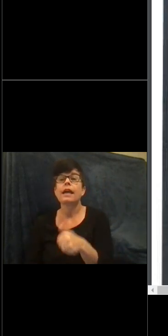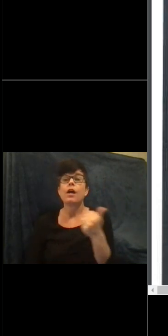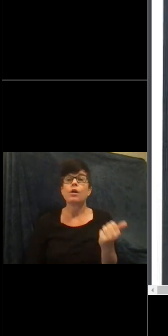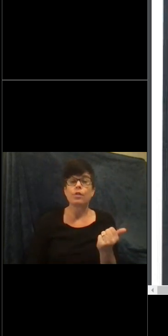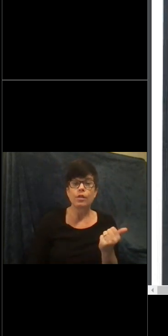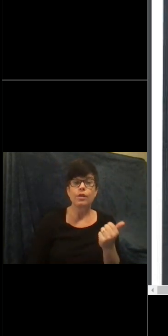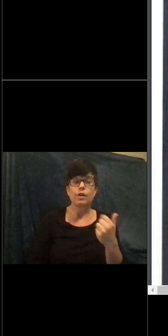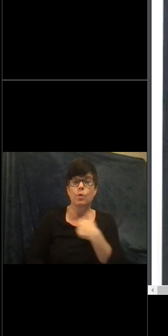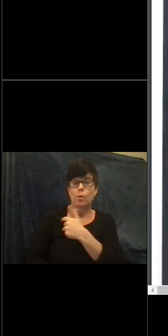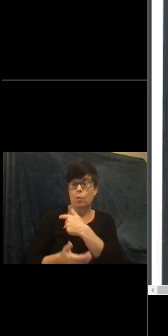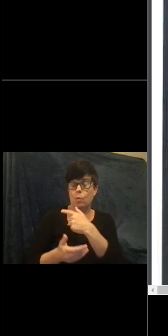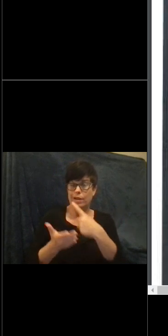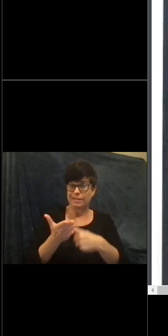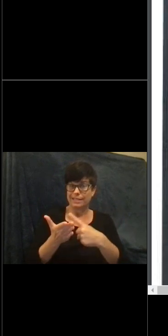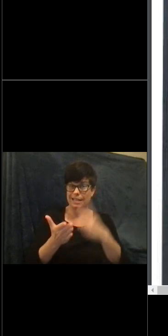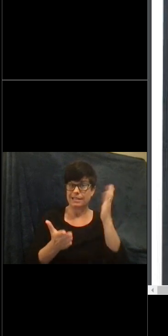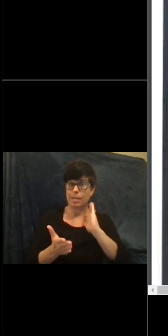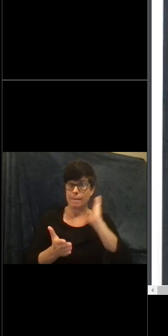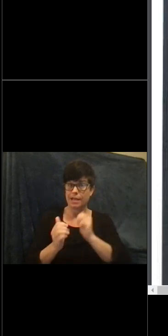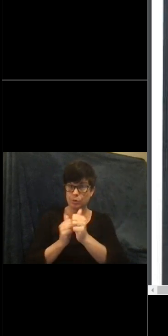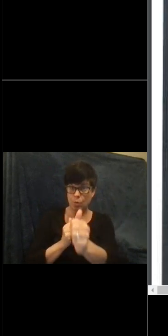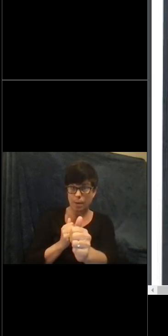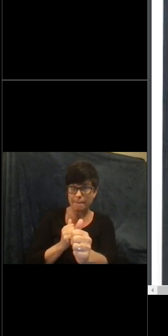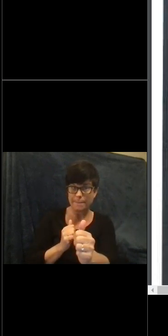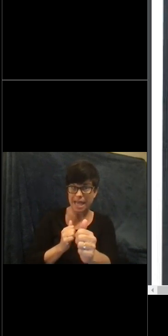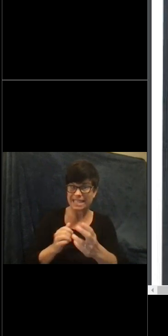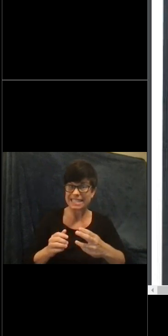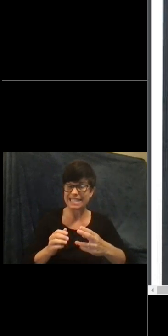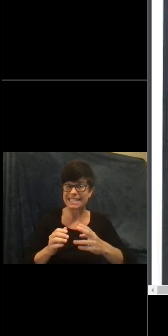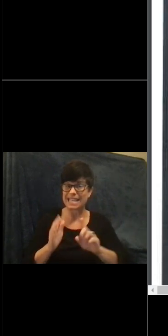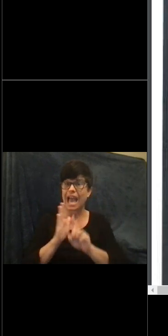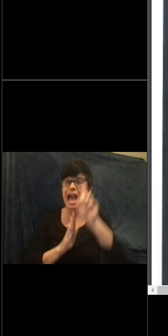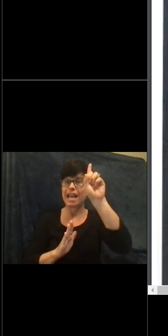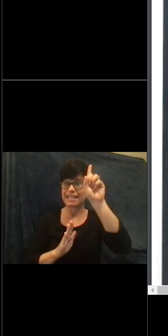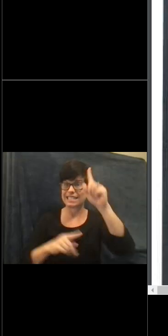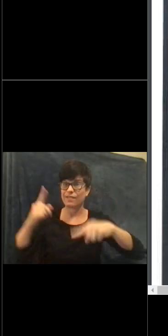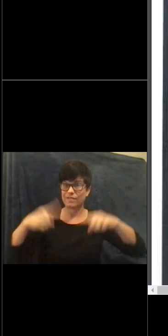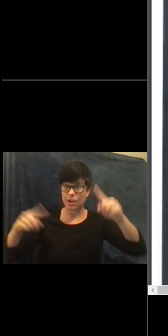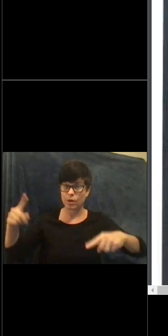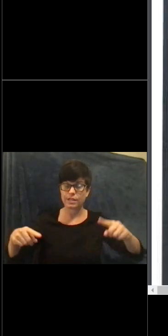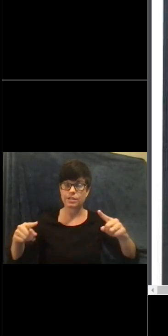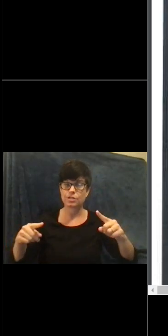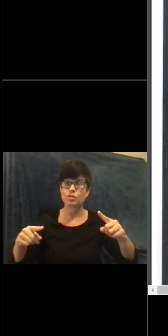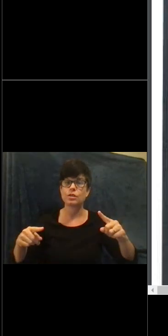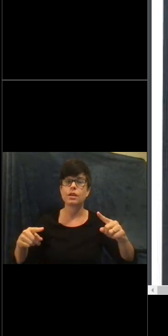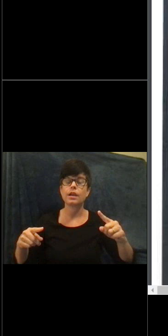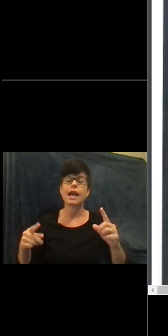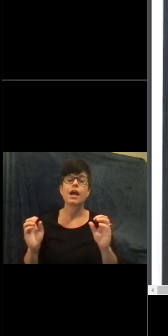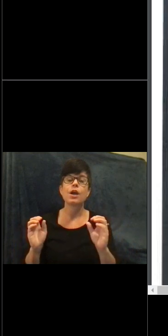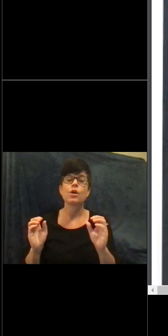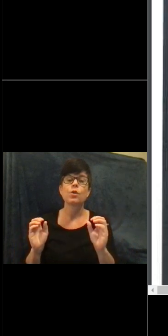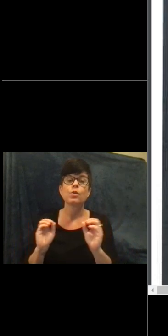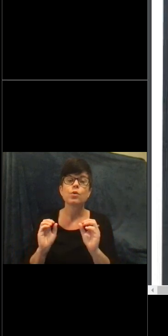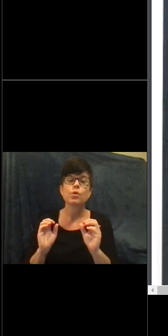we had passed in the past, you know, height variance, and there was no problem of,